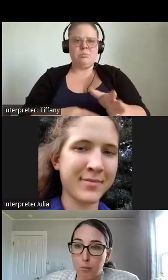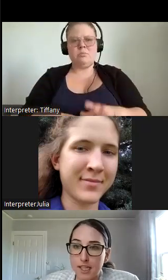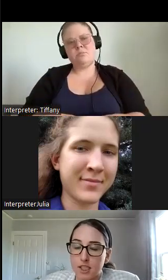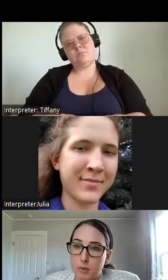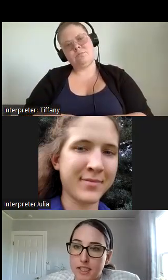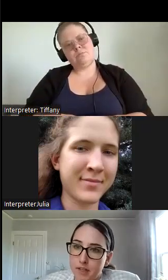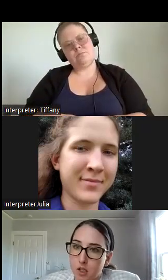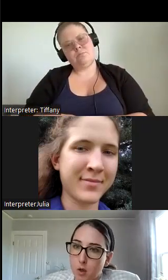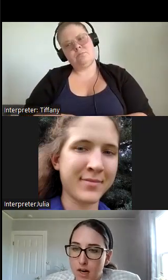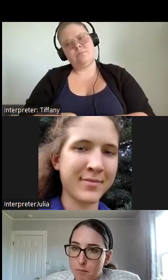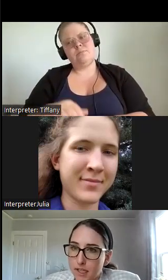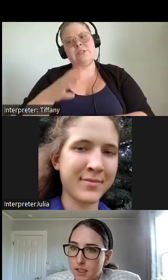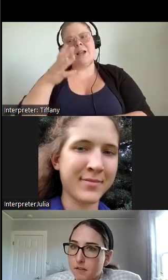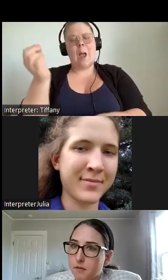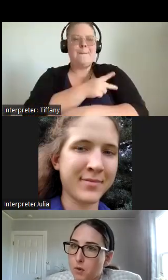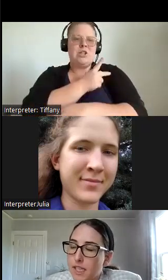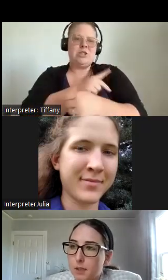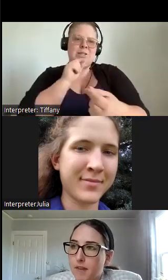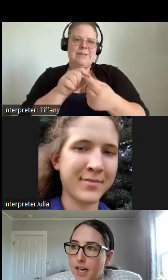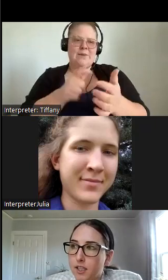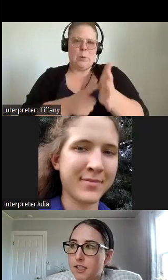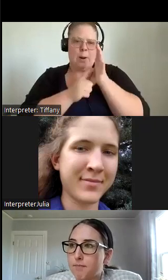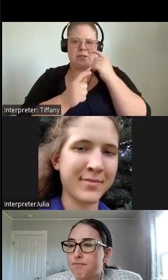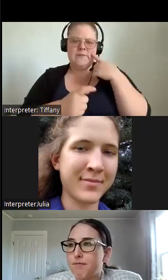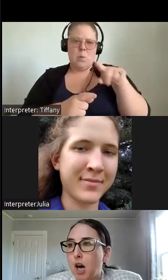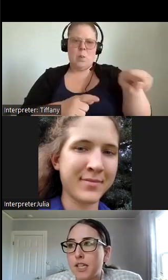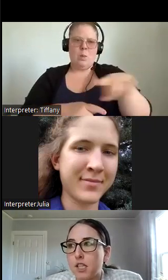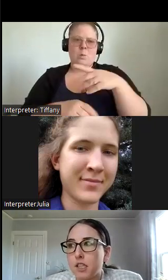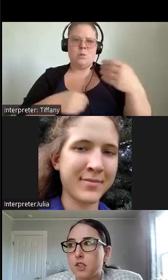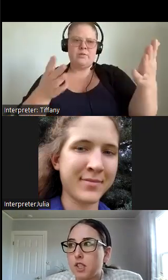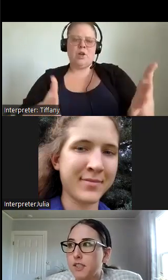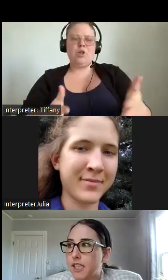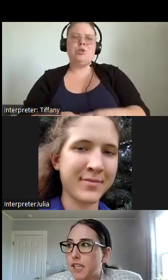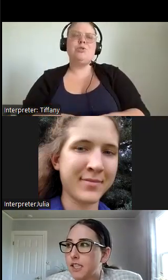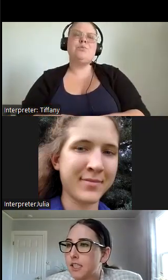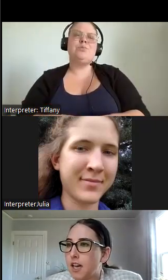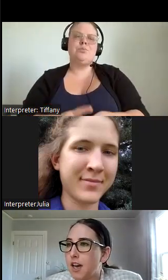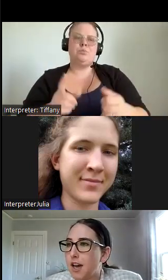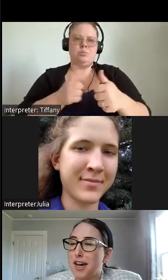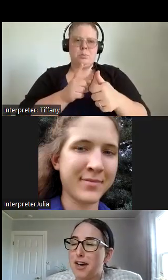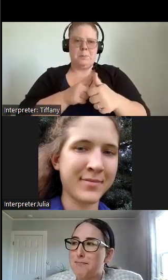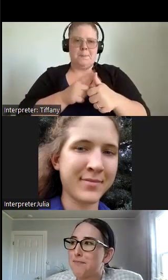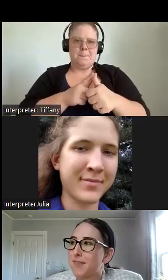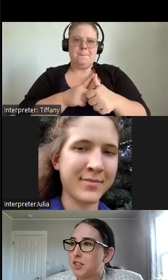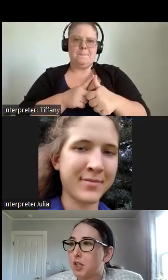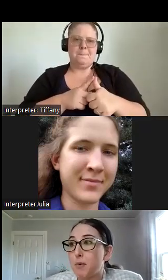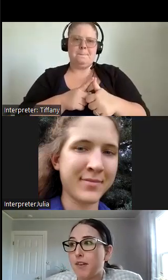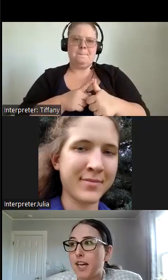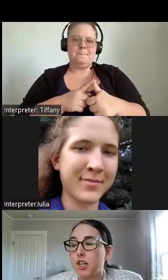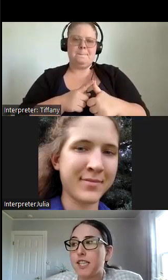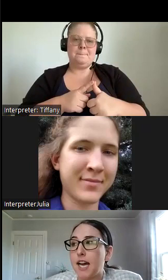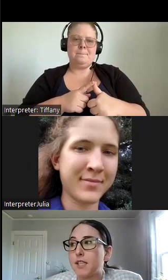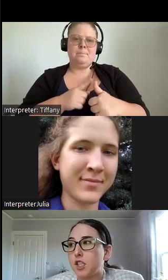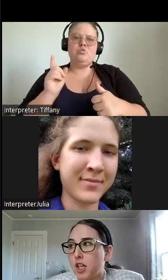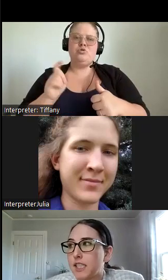Some outpatient specific requirements for these providers. Outpatient clinical services should be